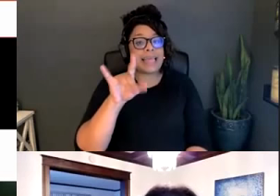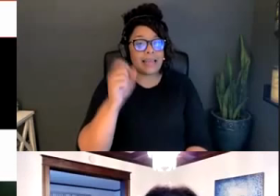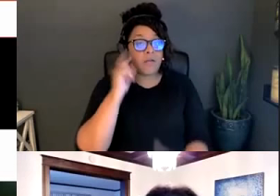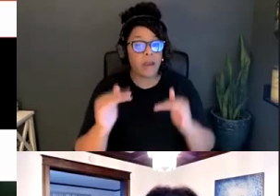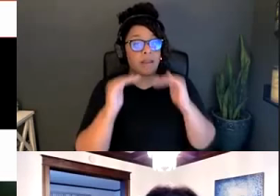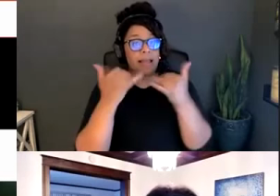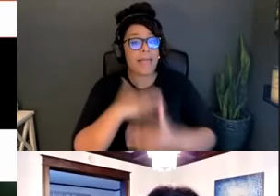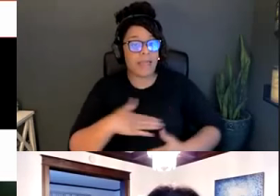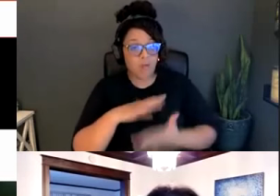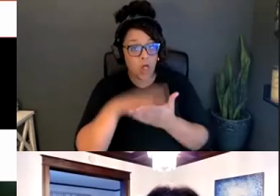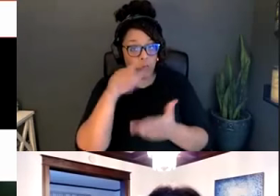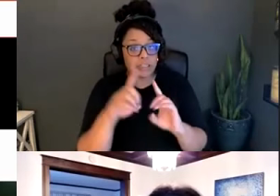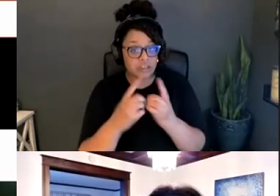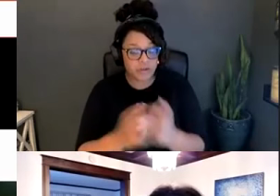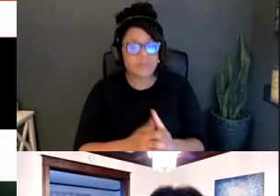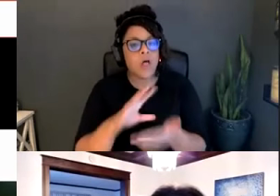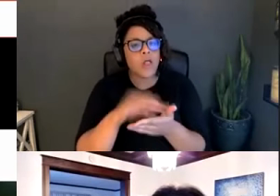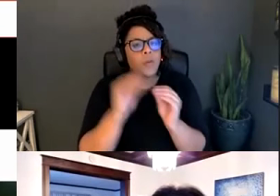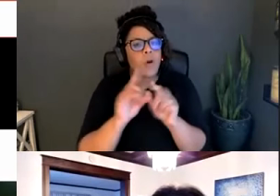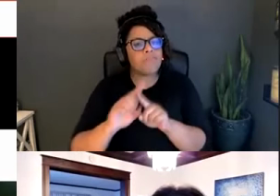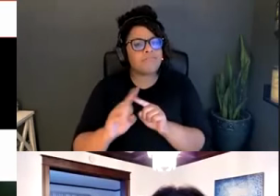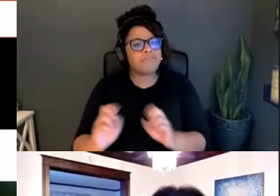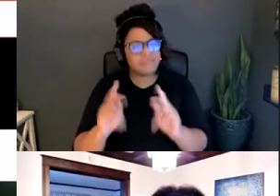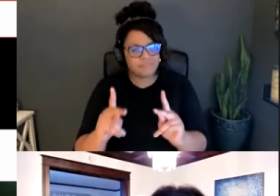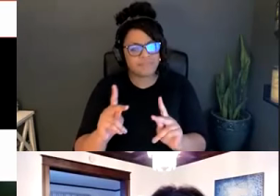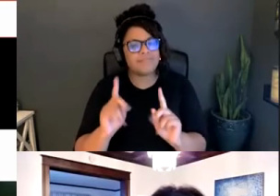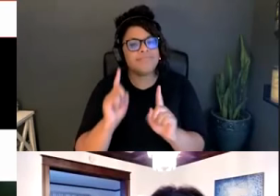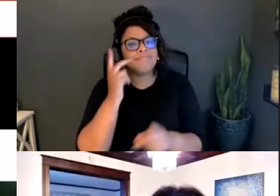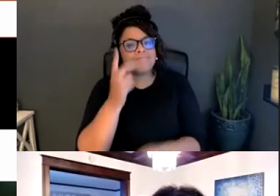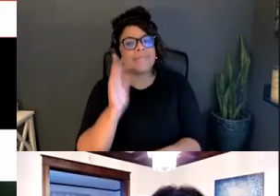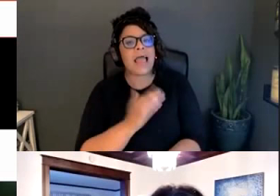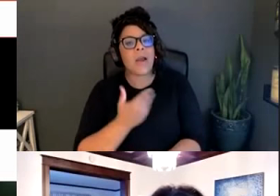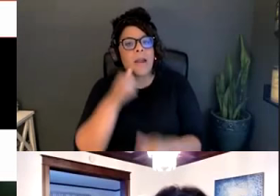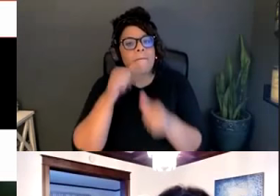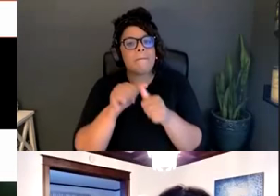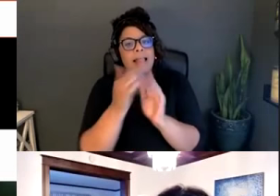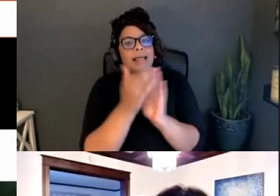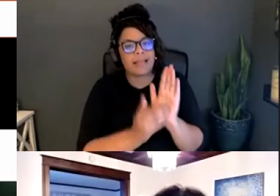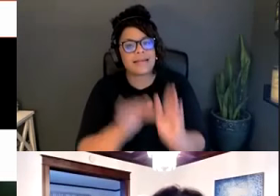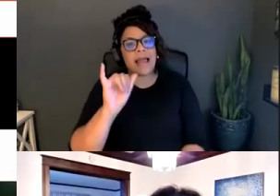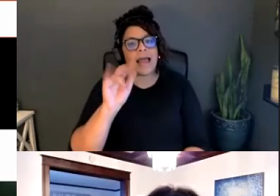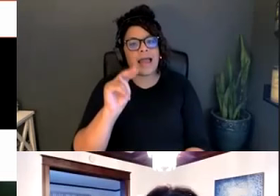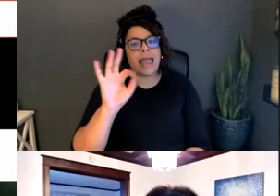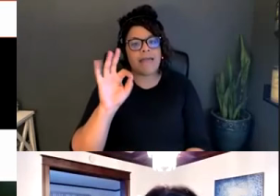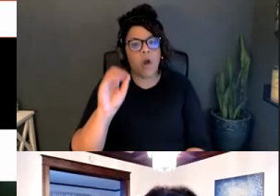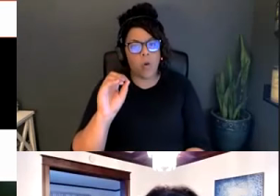in the district. To learn more about these opportunities, join our mailing list at